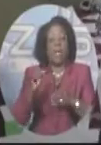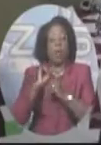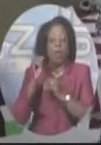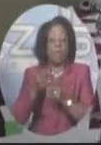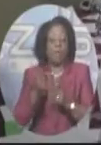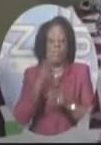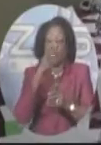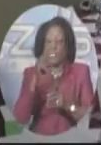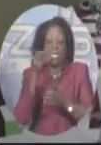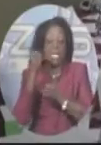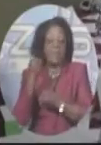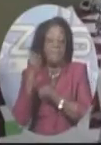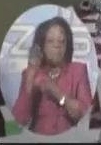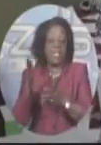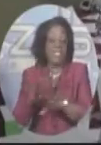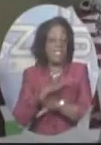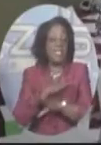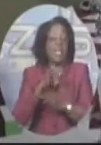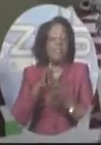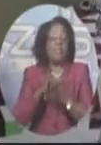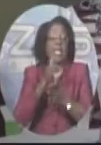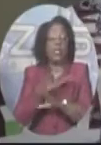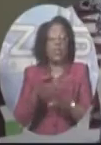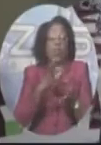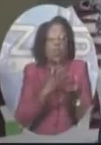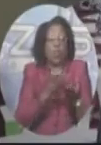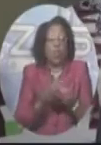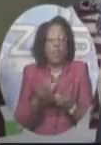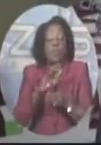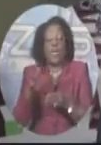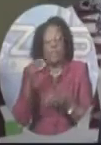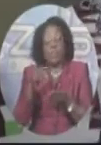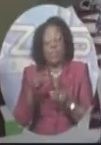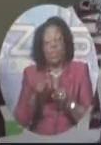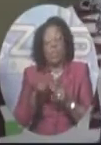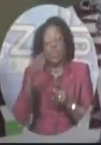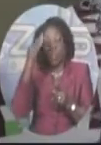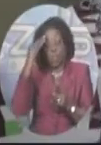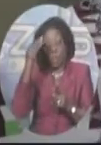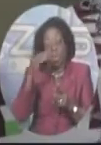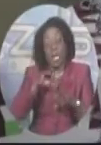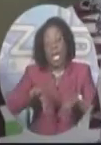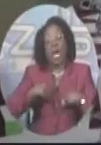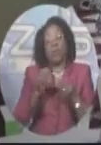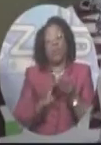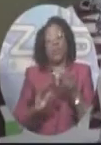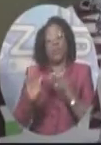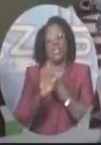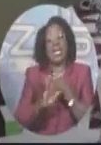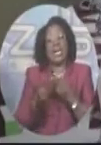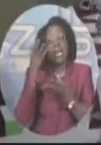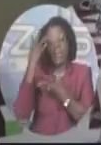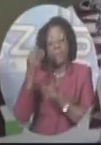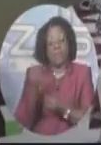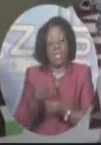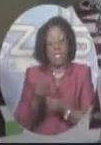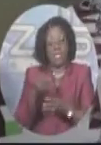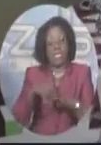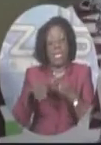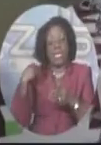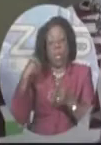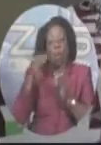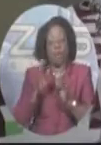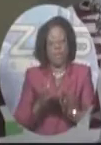will not encounter anyone there who is looking to do them any harm? So we want to make sure that,